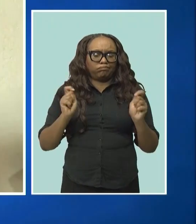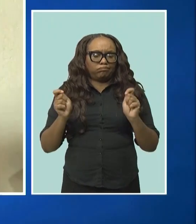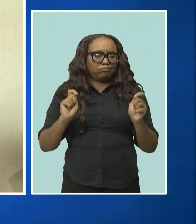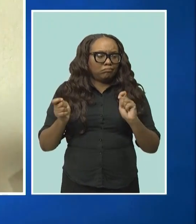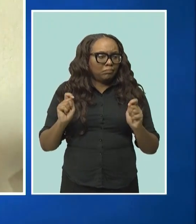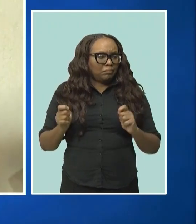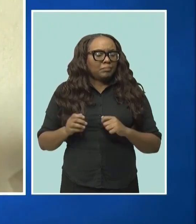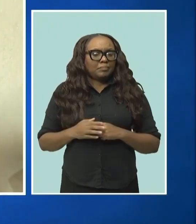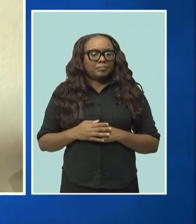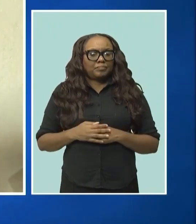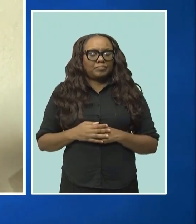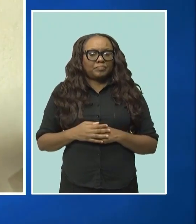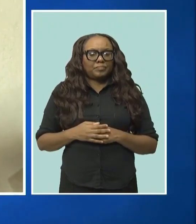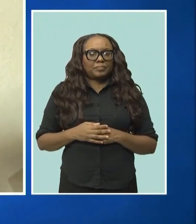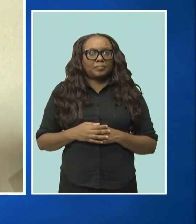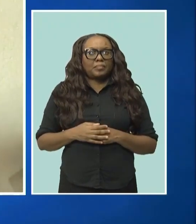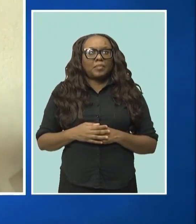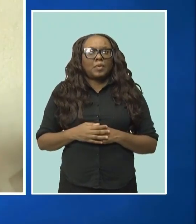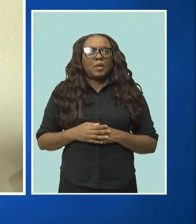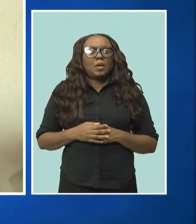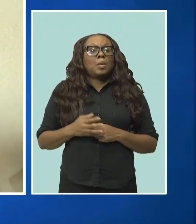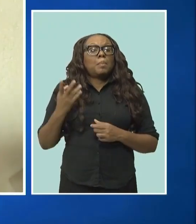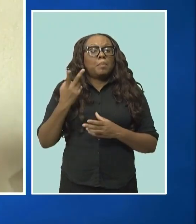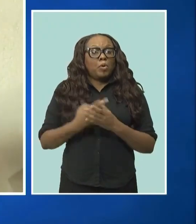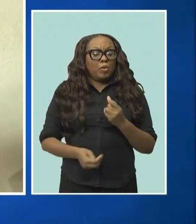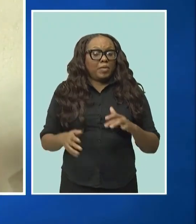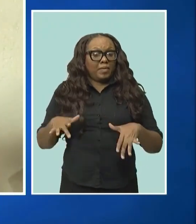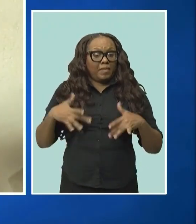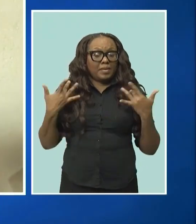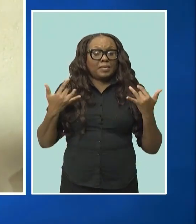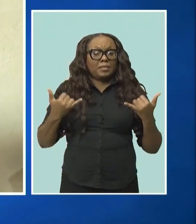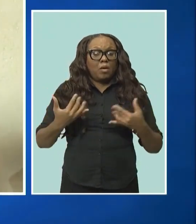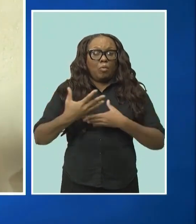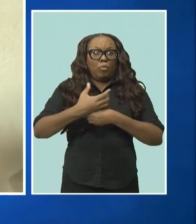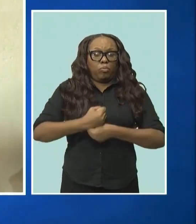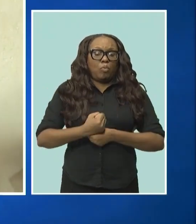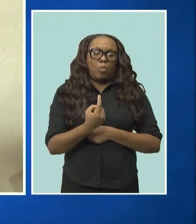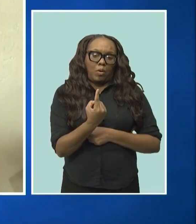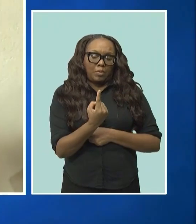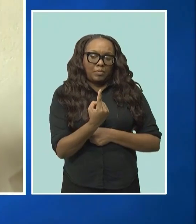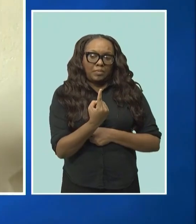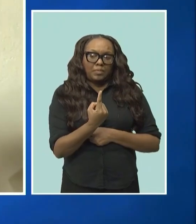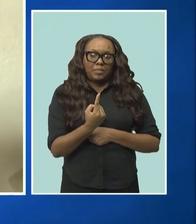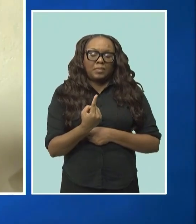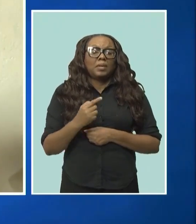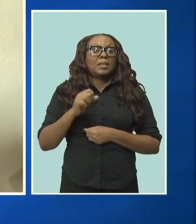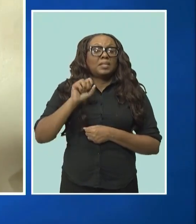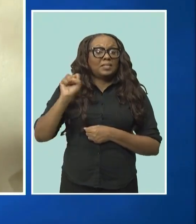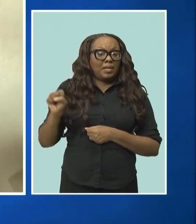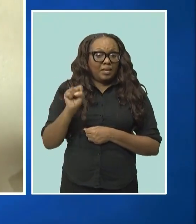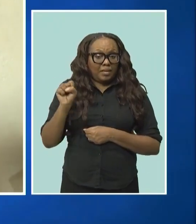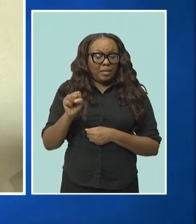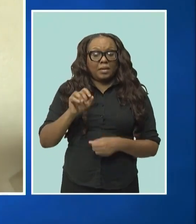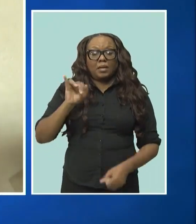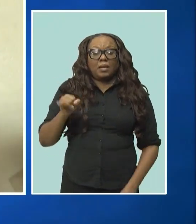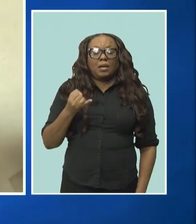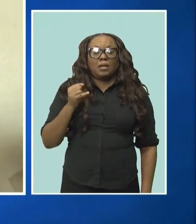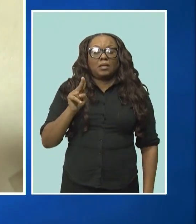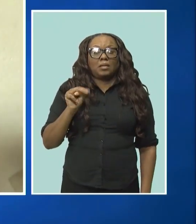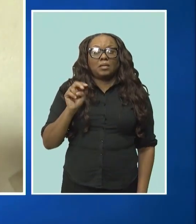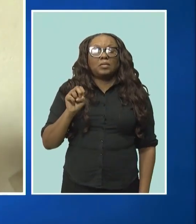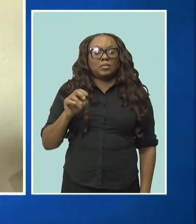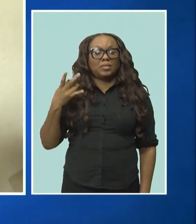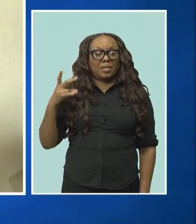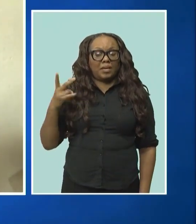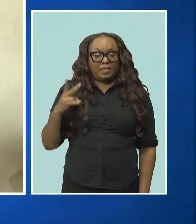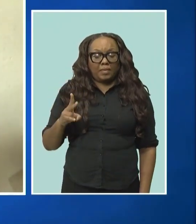both those events into one. And on Saturday, and that's this Saturday, June 17th, it happens at Rock